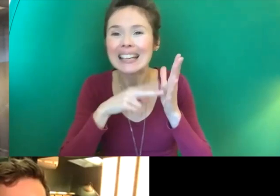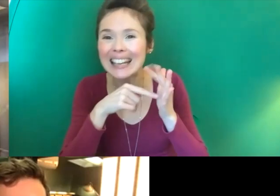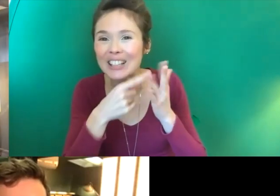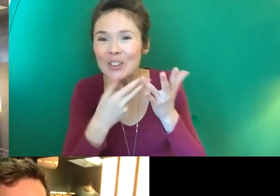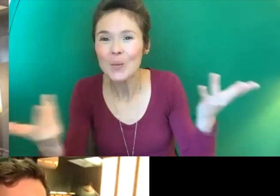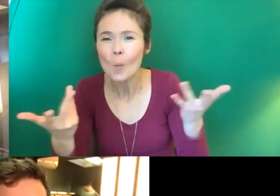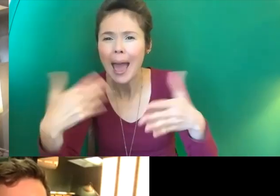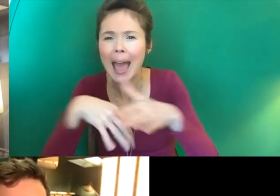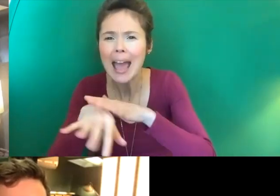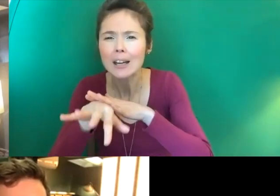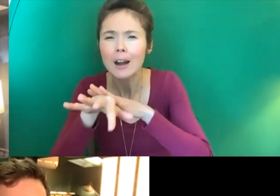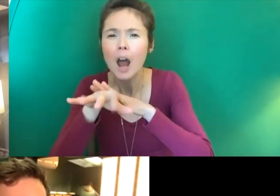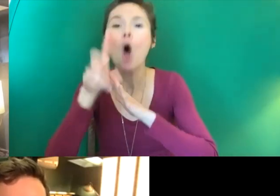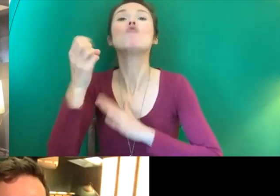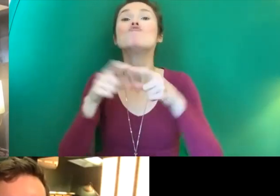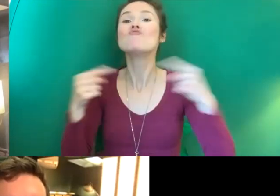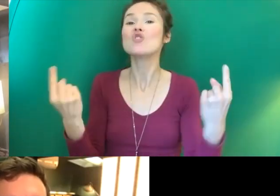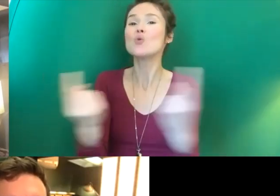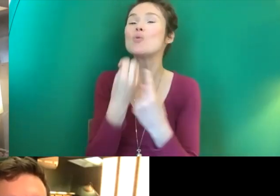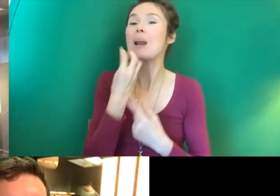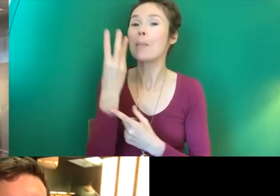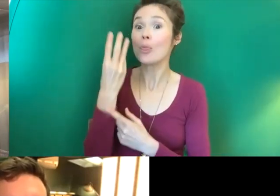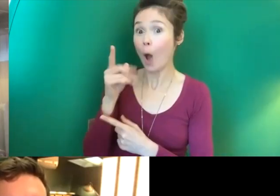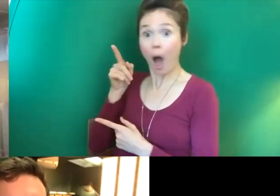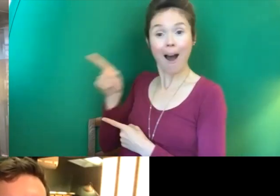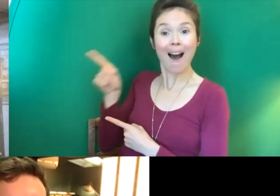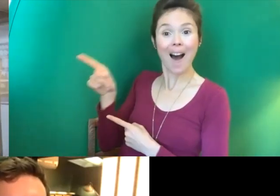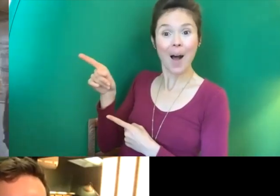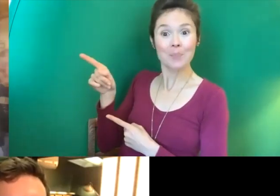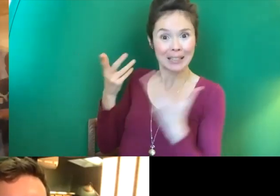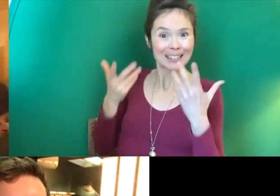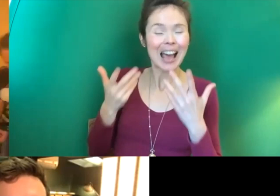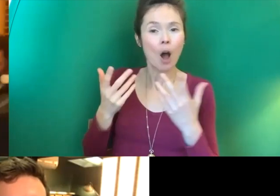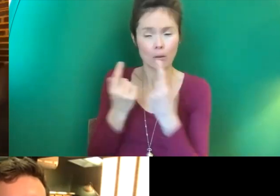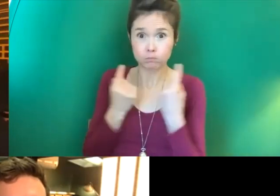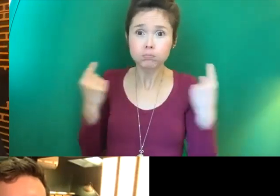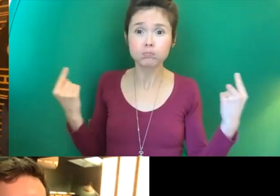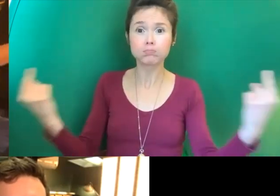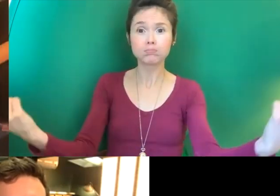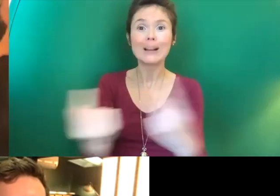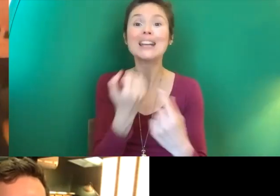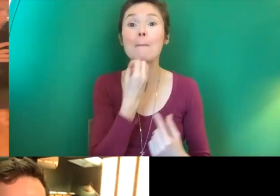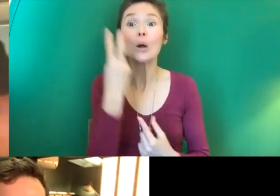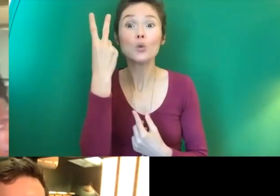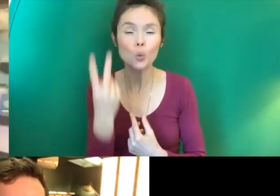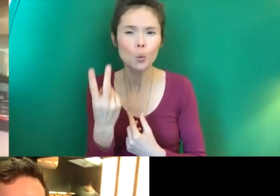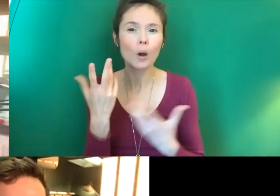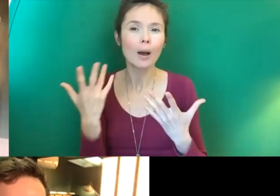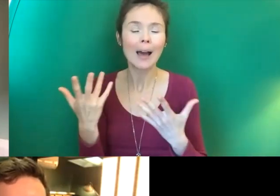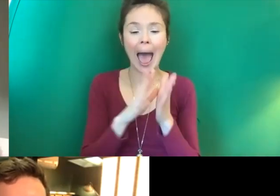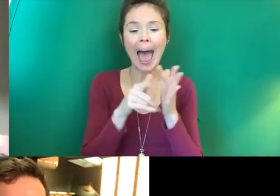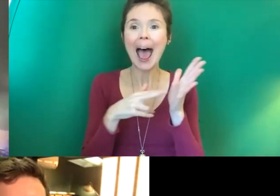No, that's in room 3. Now we're in the big studio. This is Studio 2, a bigger space, with Helen playing